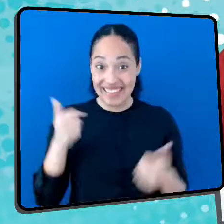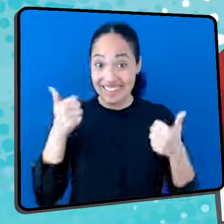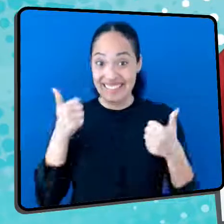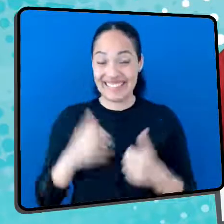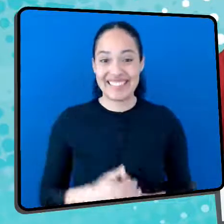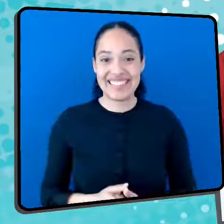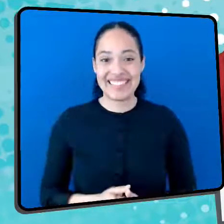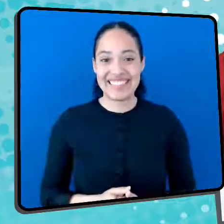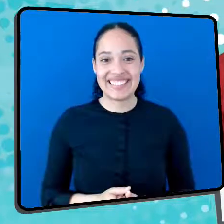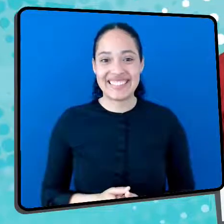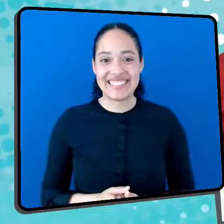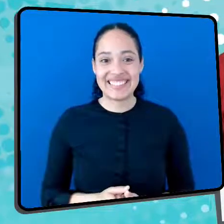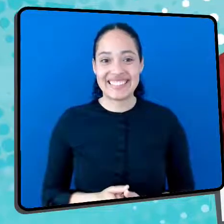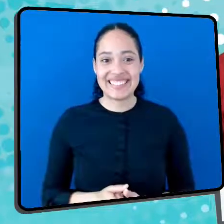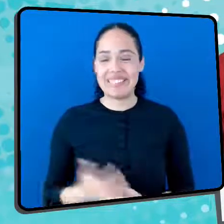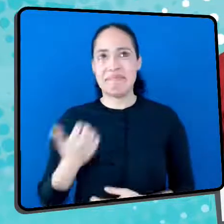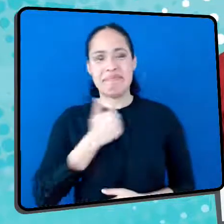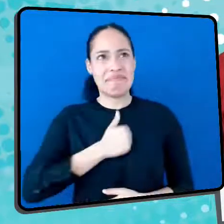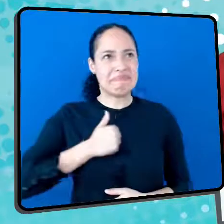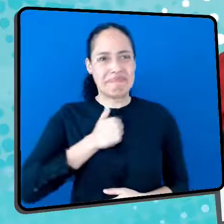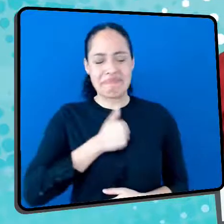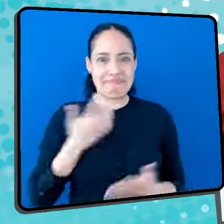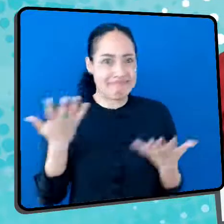So A small